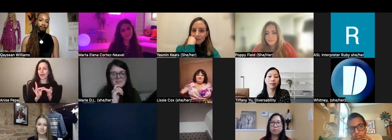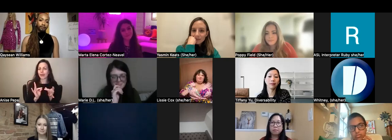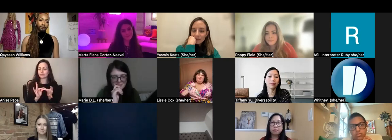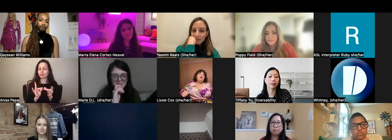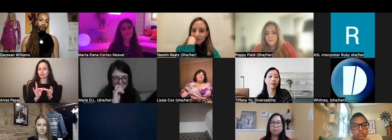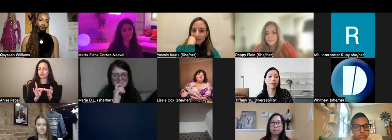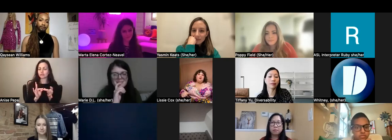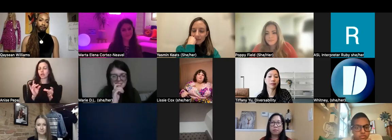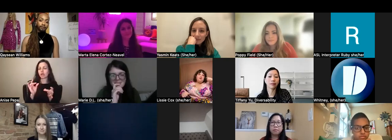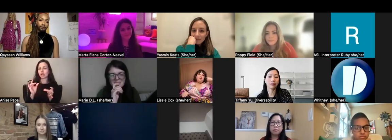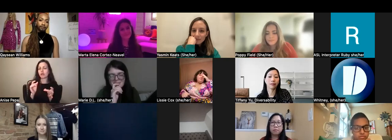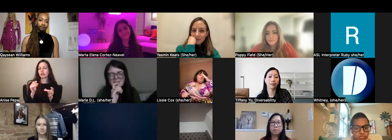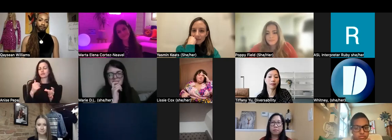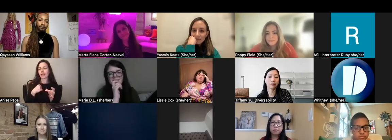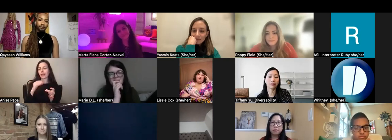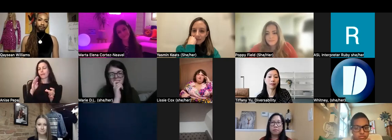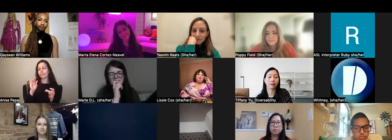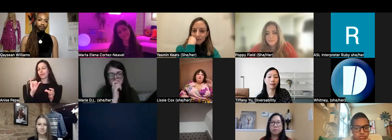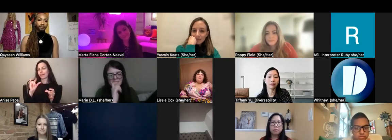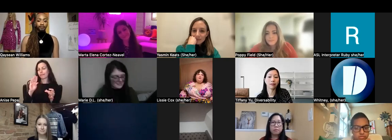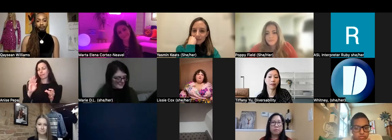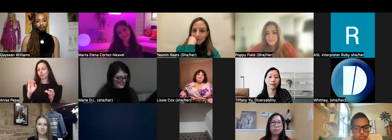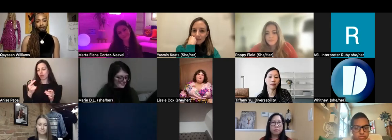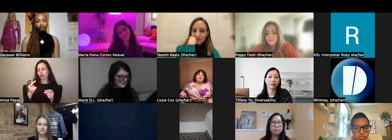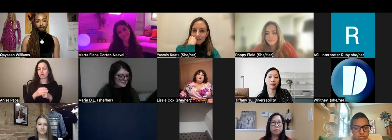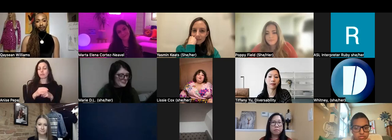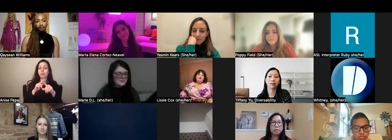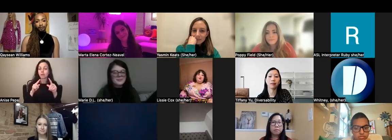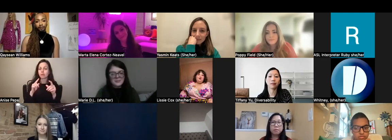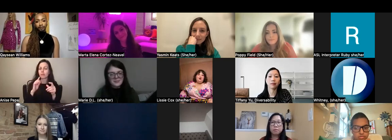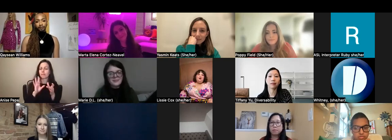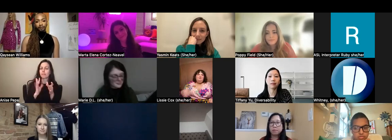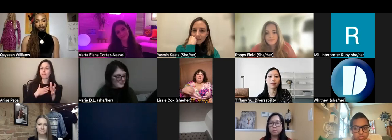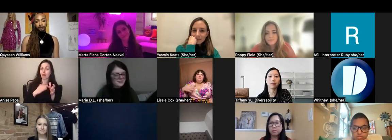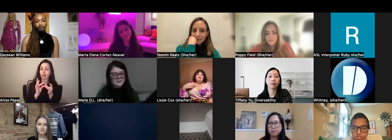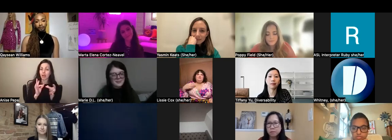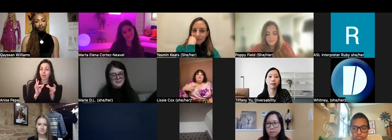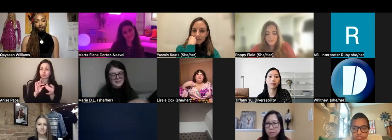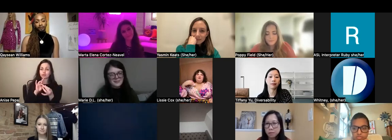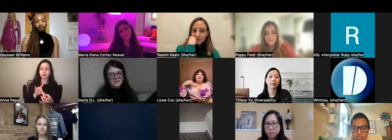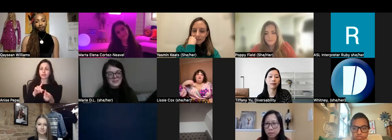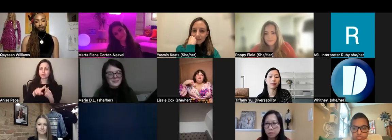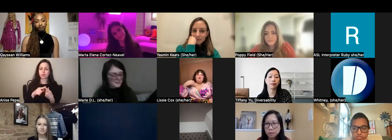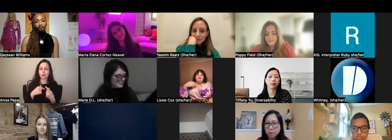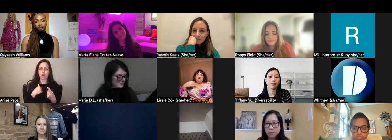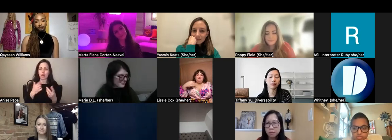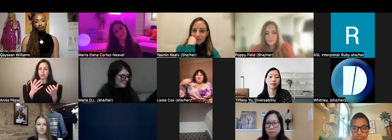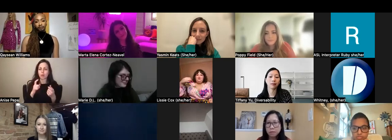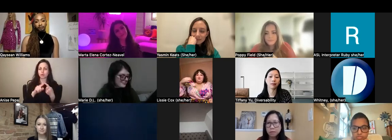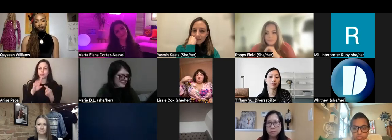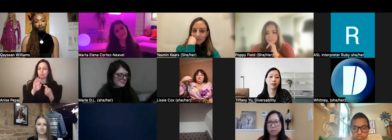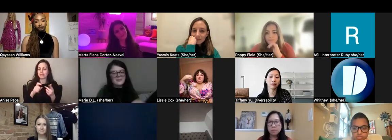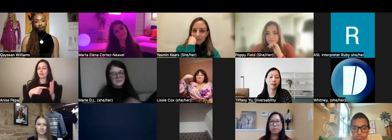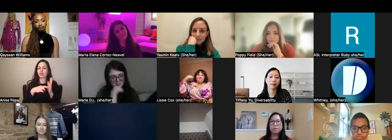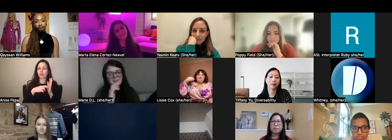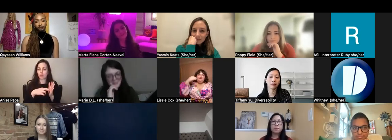blogs sometimes, but a couple of my captions have been about just like I want to be the